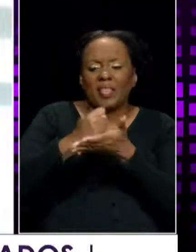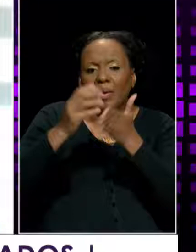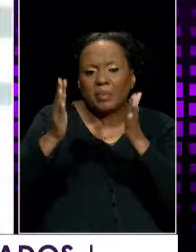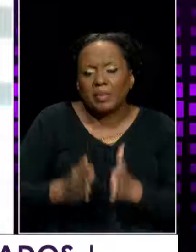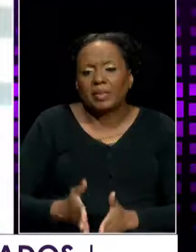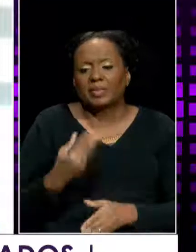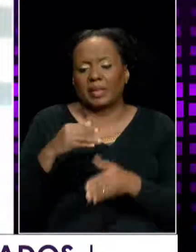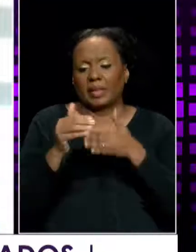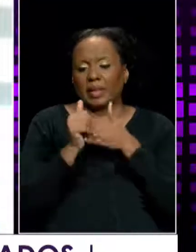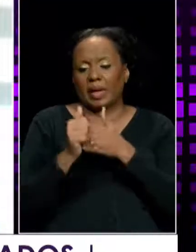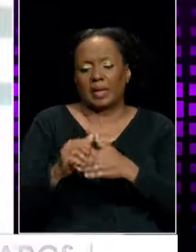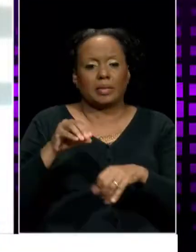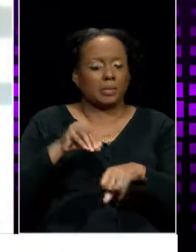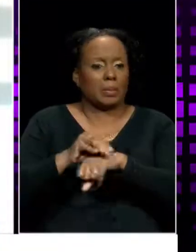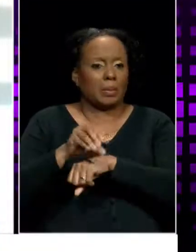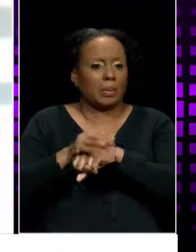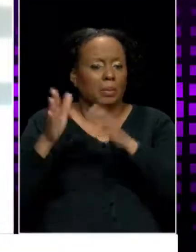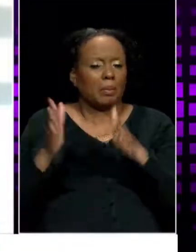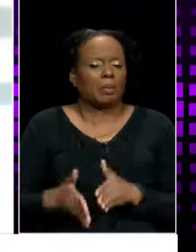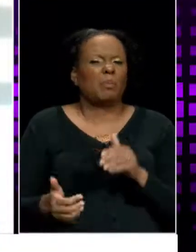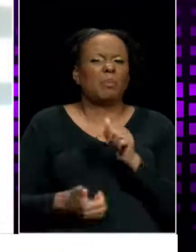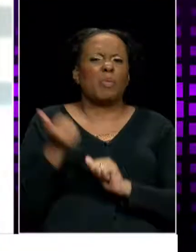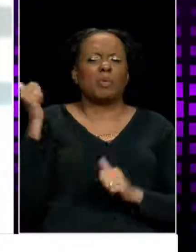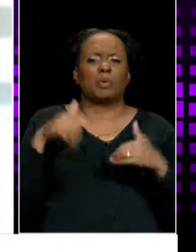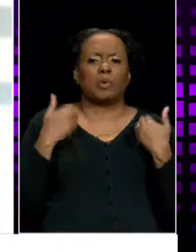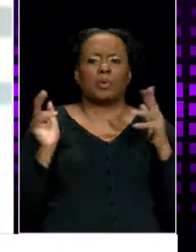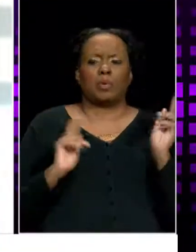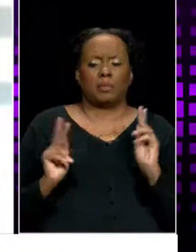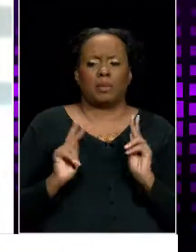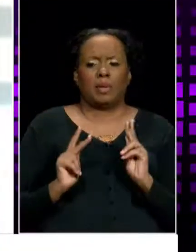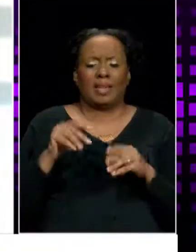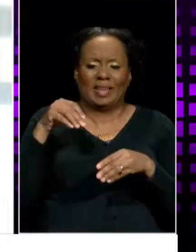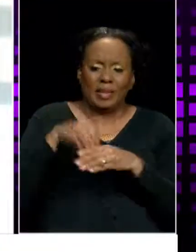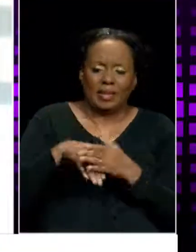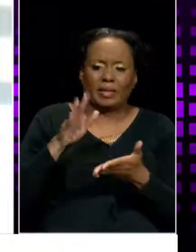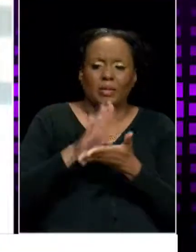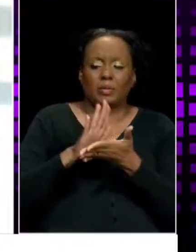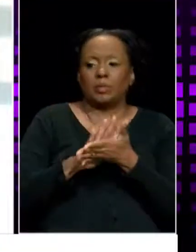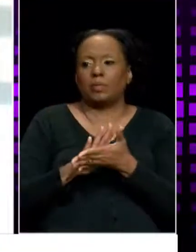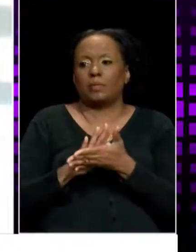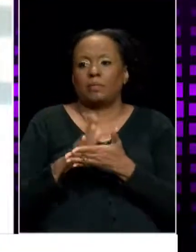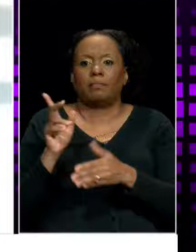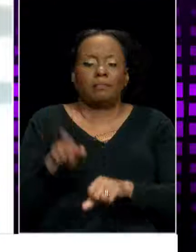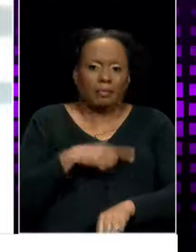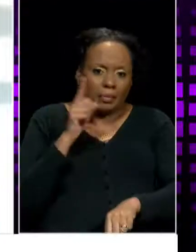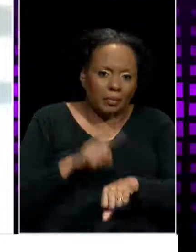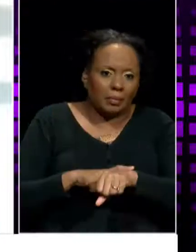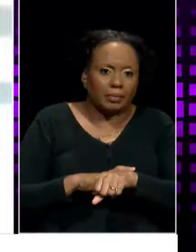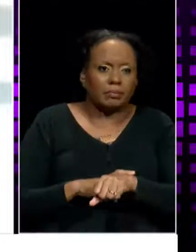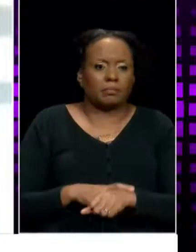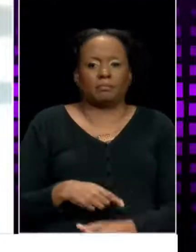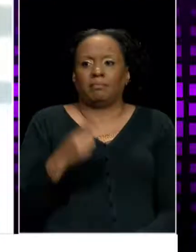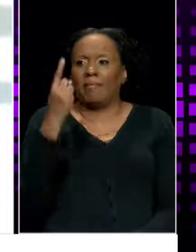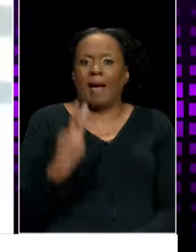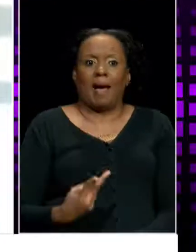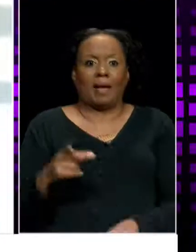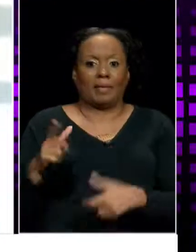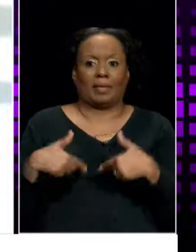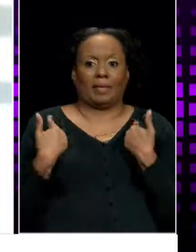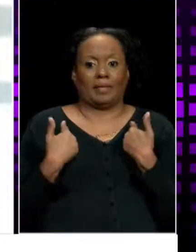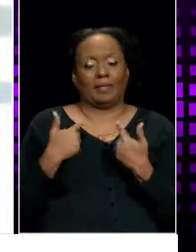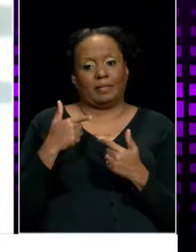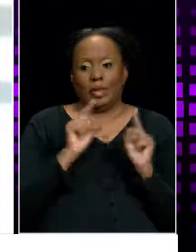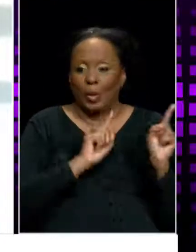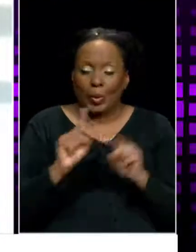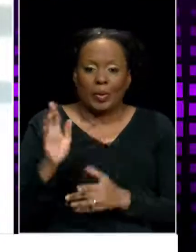of our students, most of our young people spend most of their time at a school. They spend half of their life at school, and at school is where